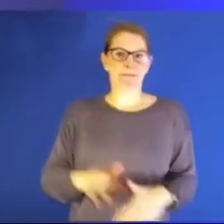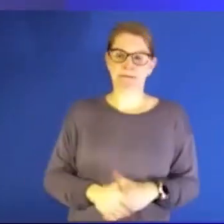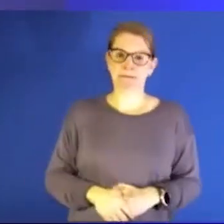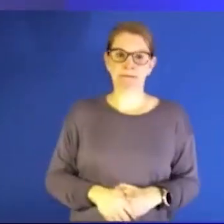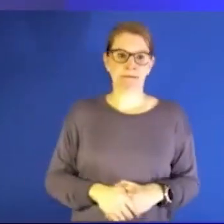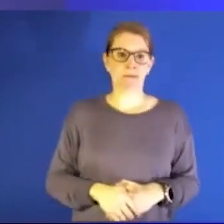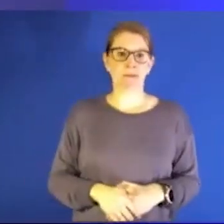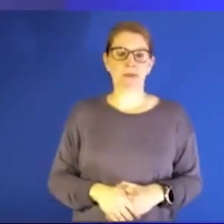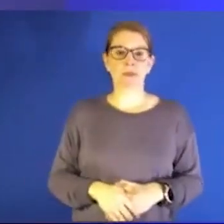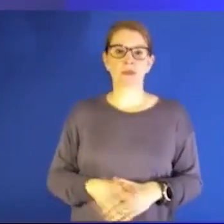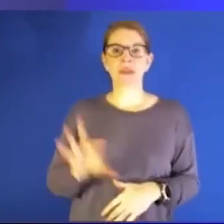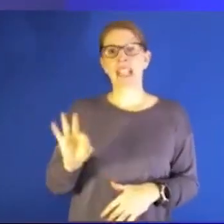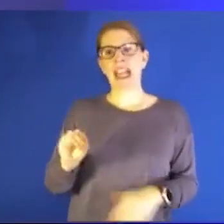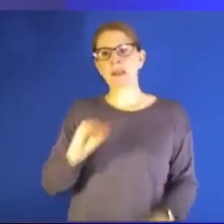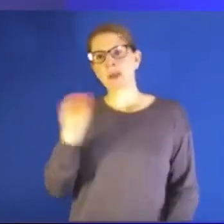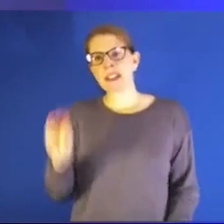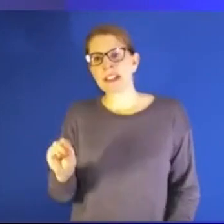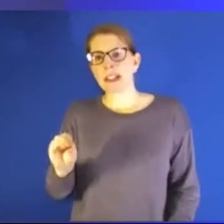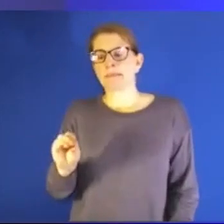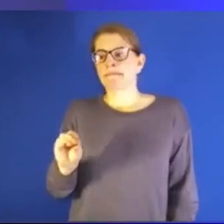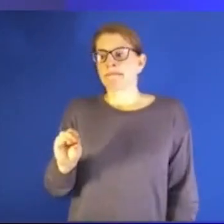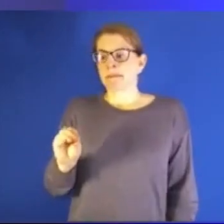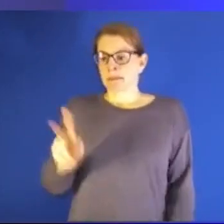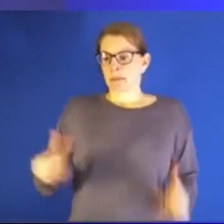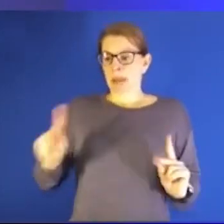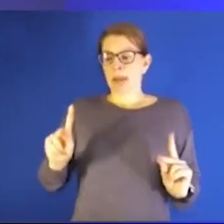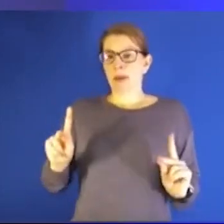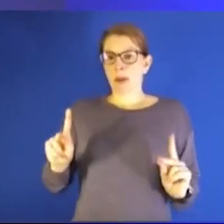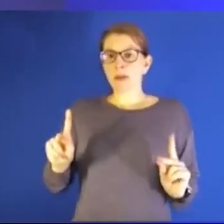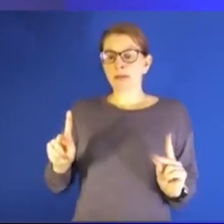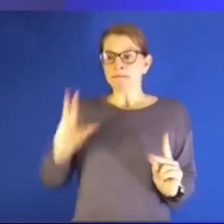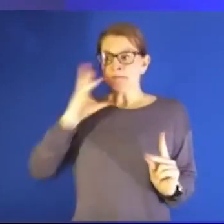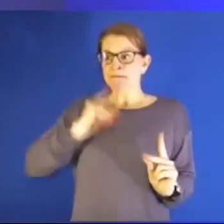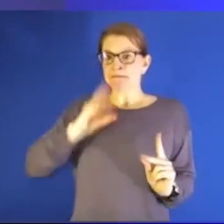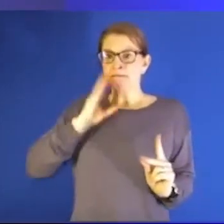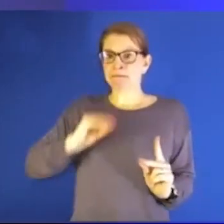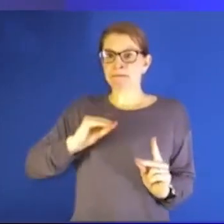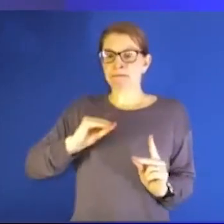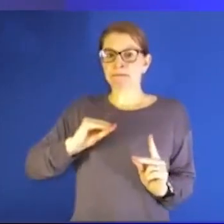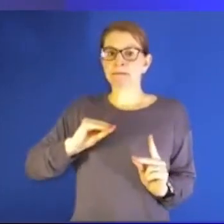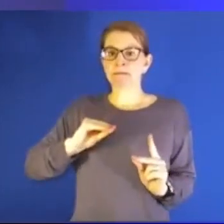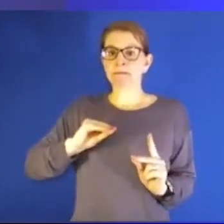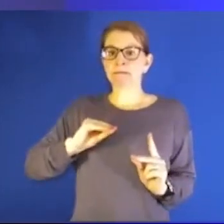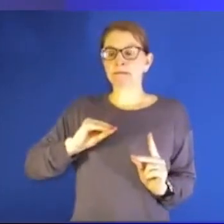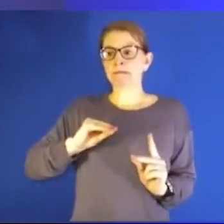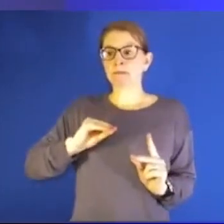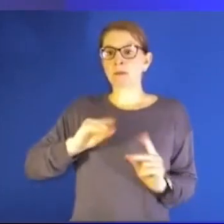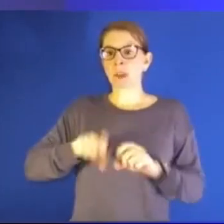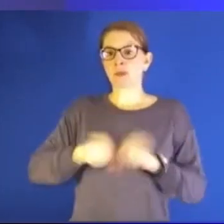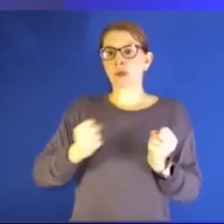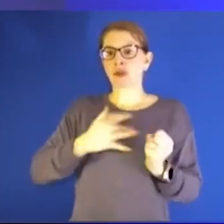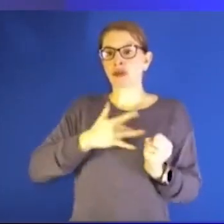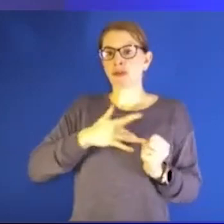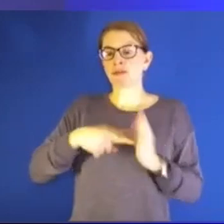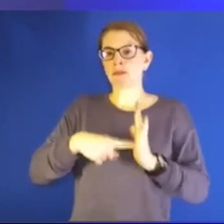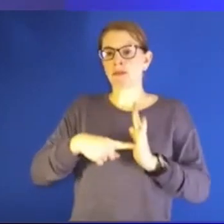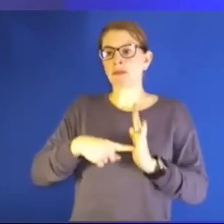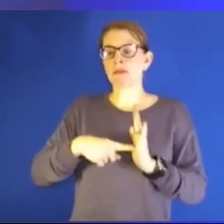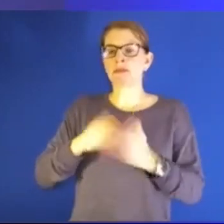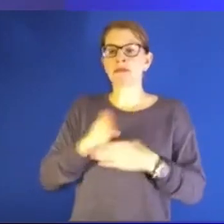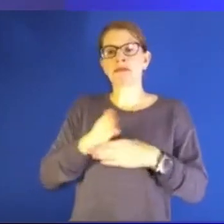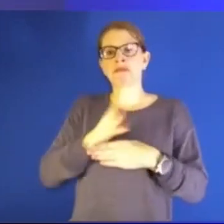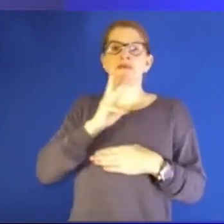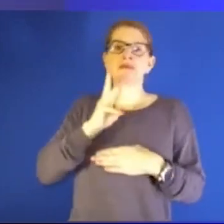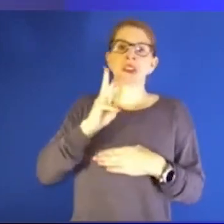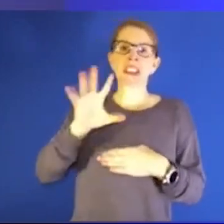About 90% of people afflicted by stress cardiomyopathy are middle-aged or 65 or so year